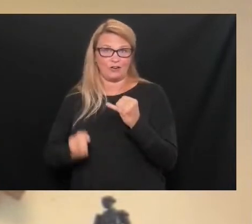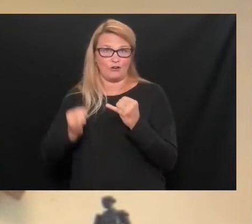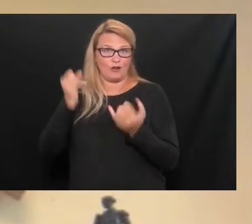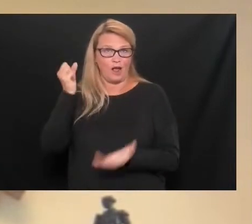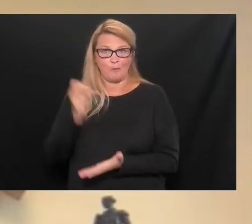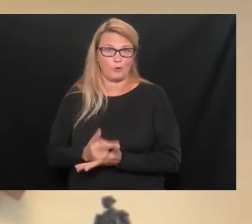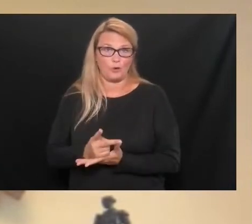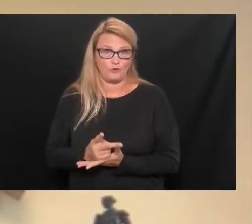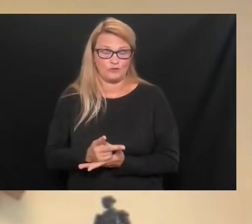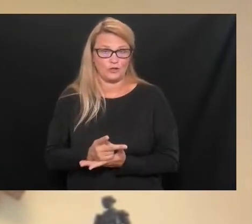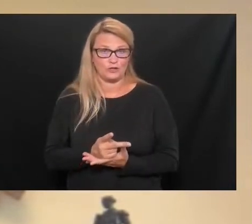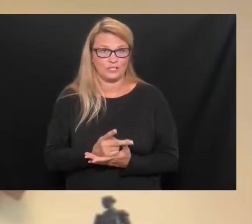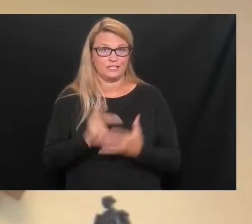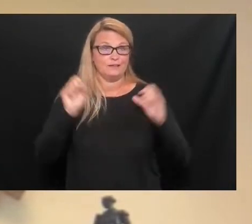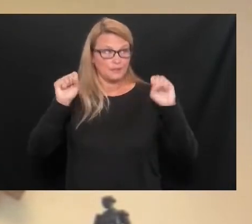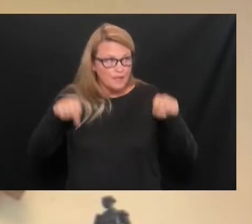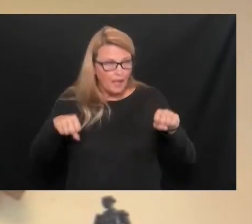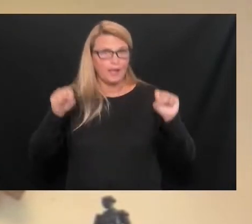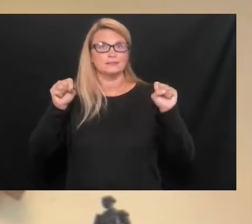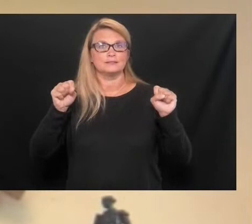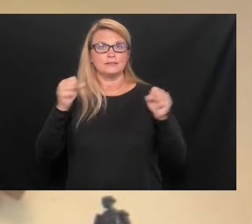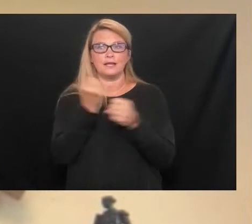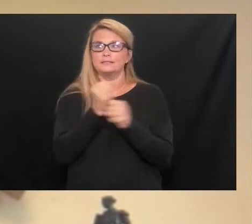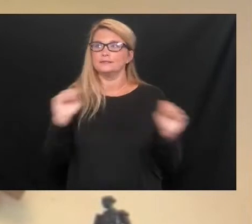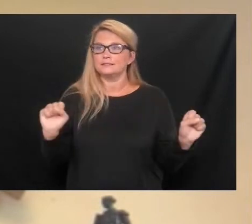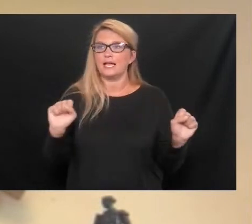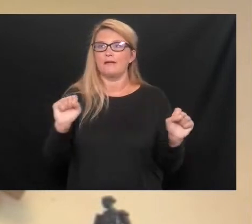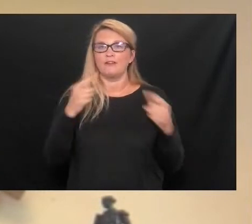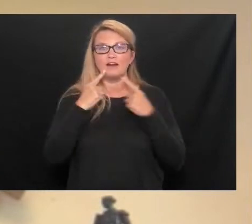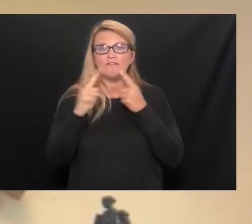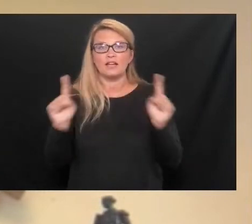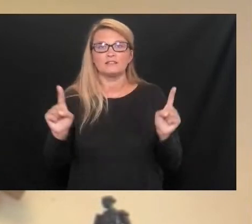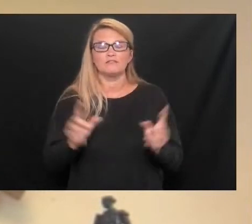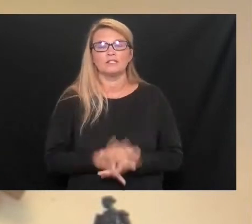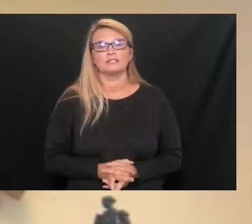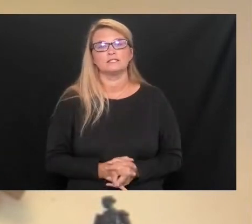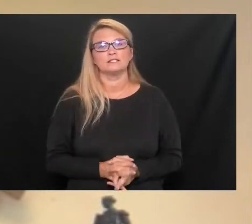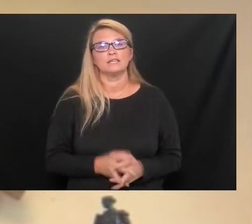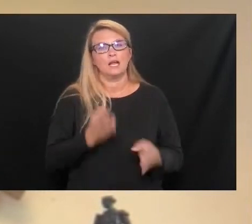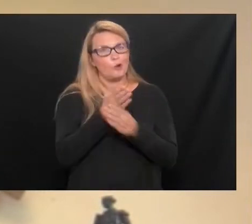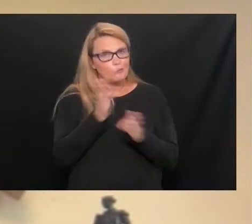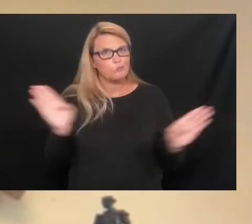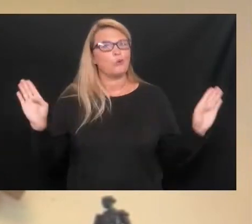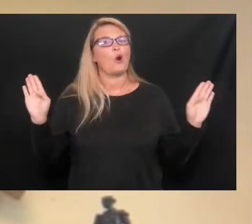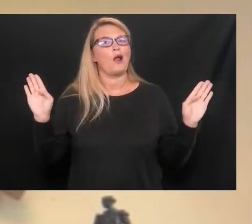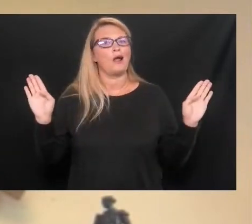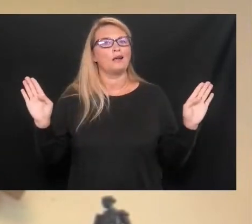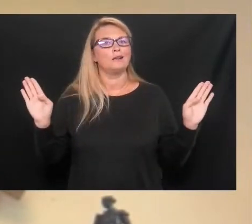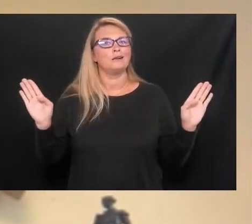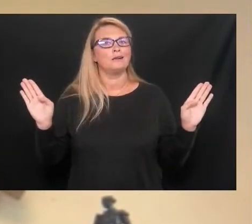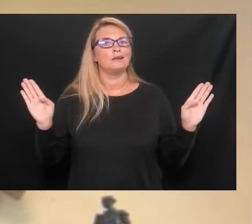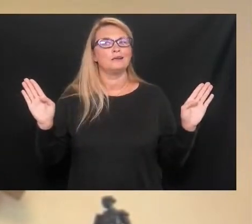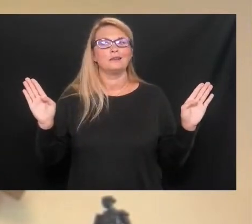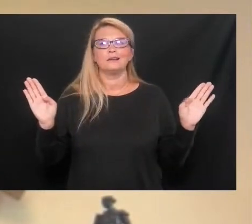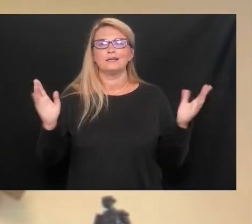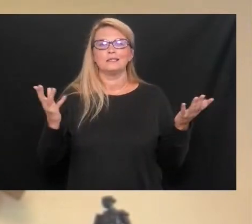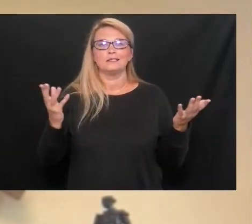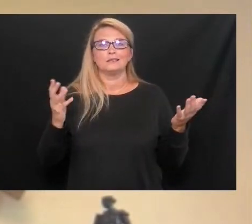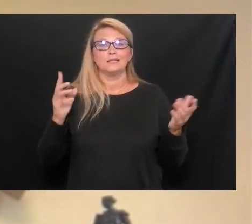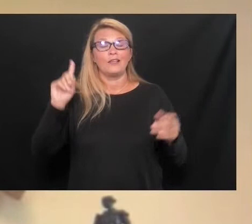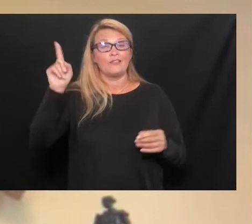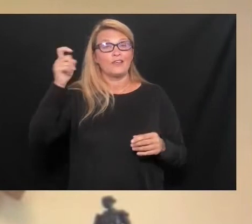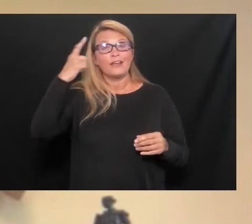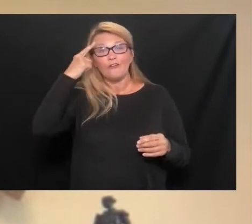vaccine is safe and effective. So a broad spectrum, as Governor points out, he continues to push